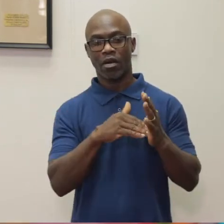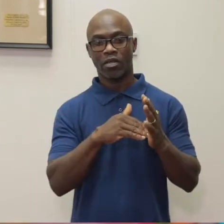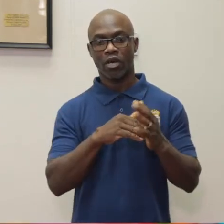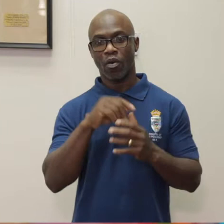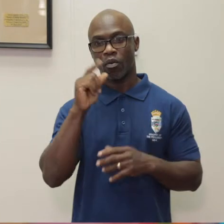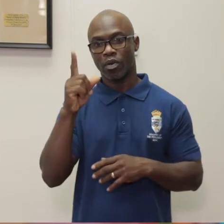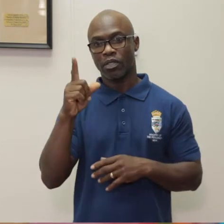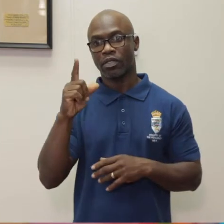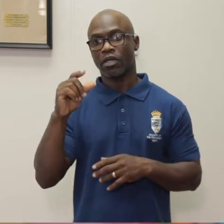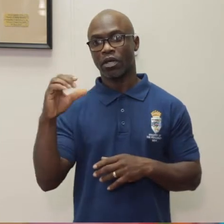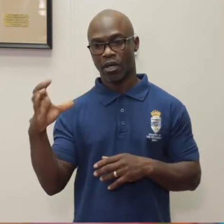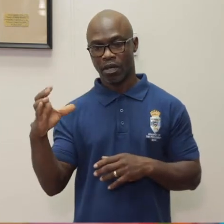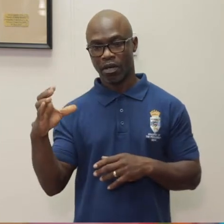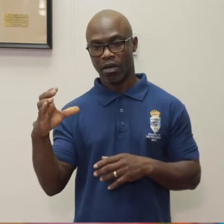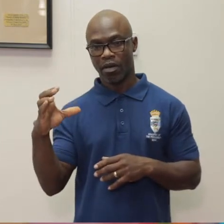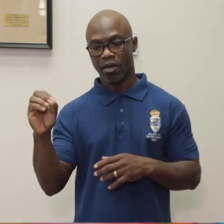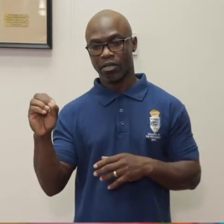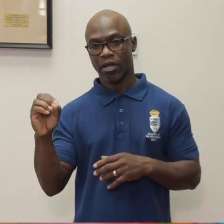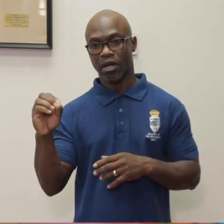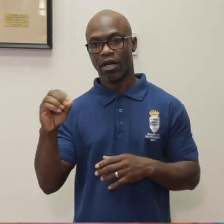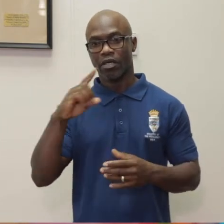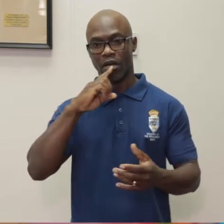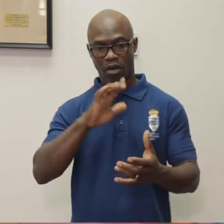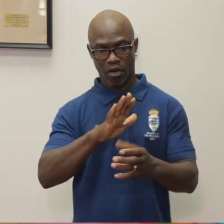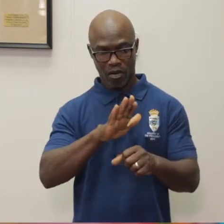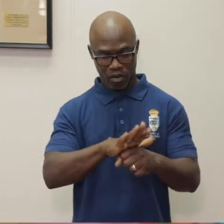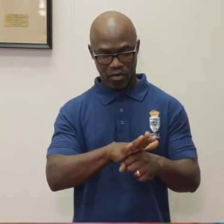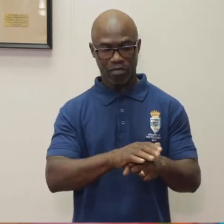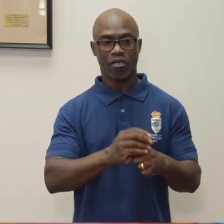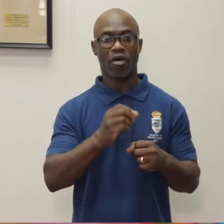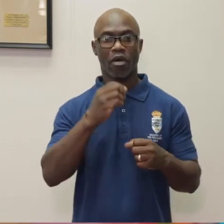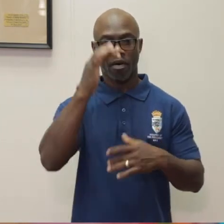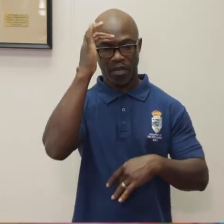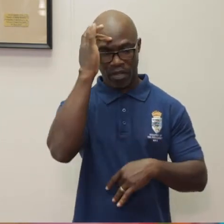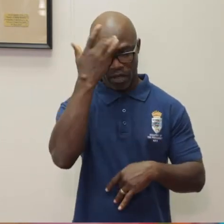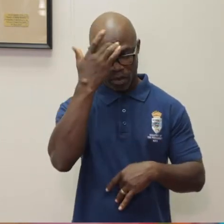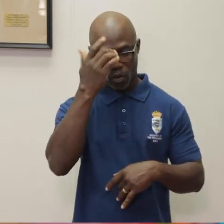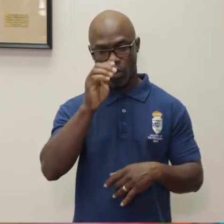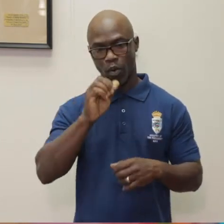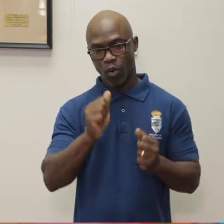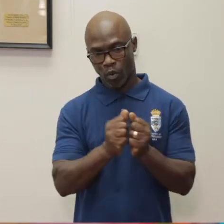707,121 confirmed cases, with